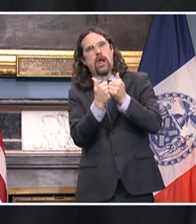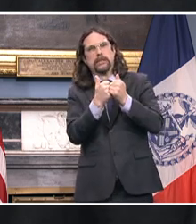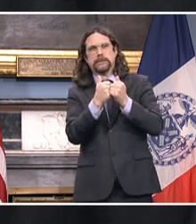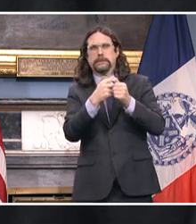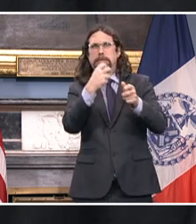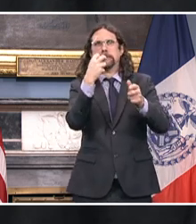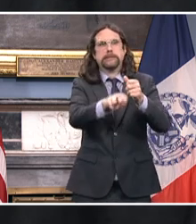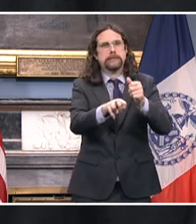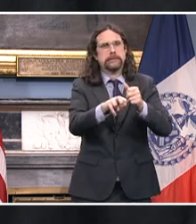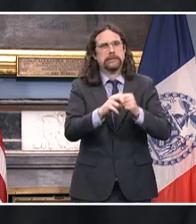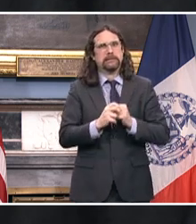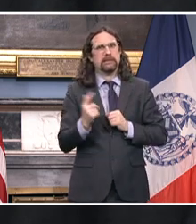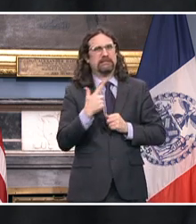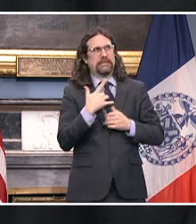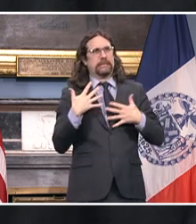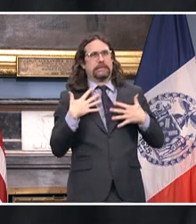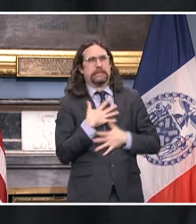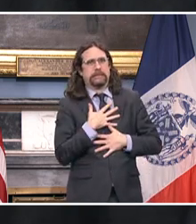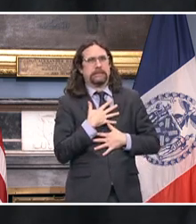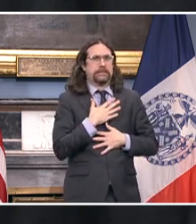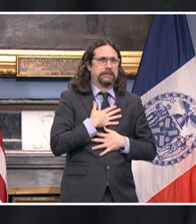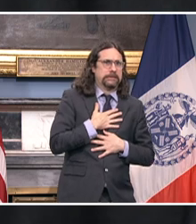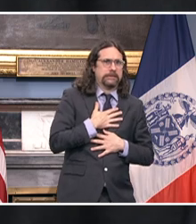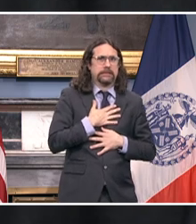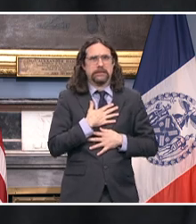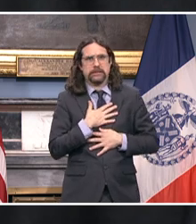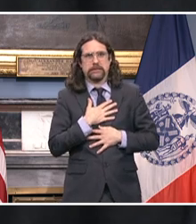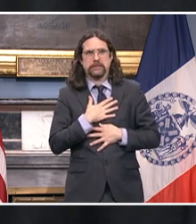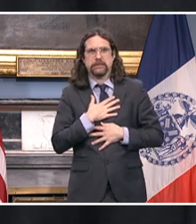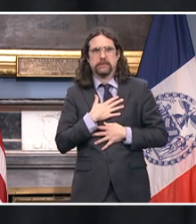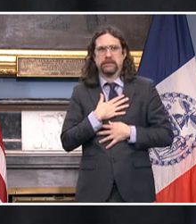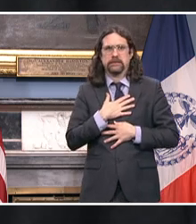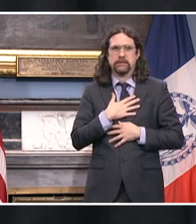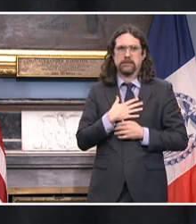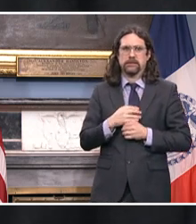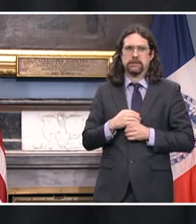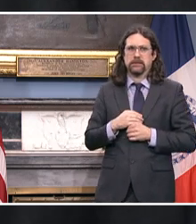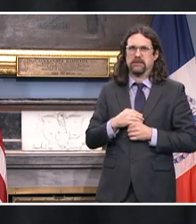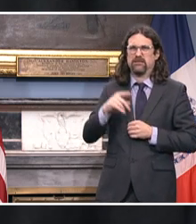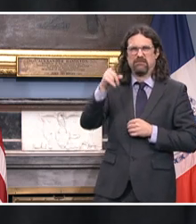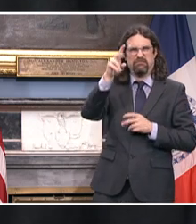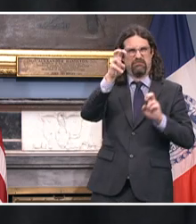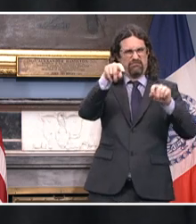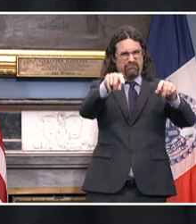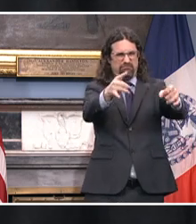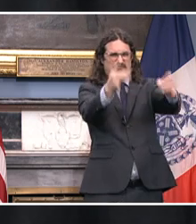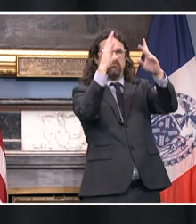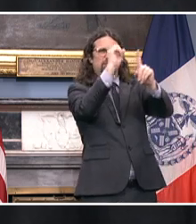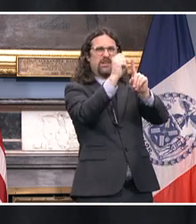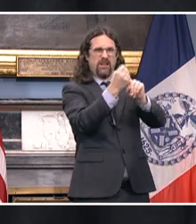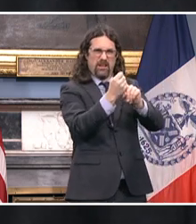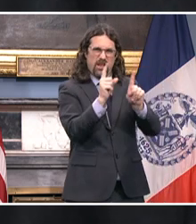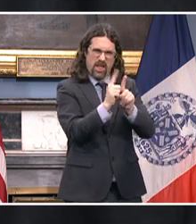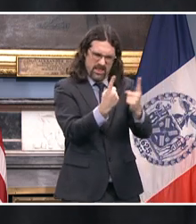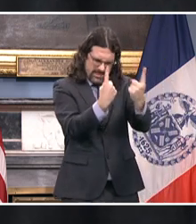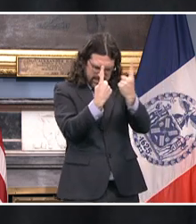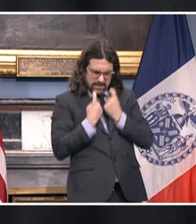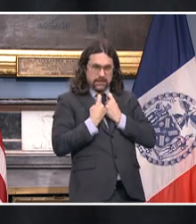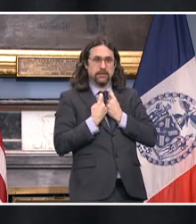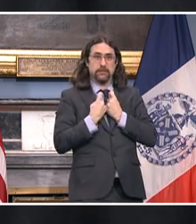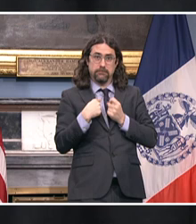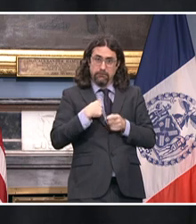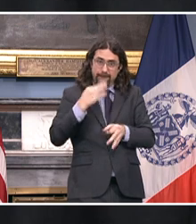It's a moment that tests our faith. But whatever your faith is, whatever you believe, whatever your